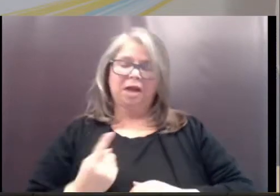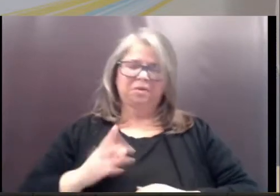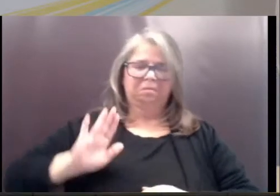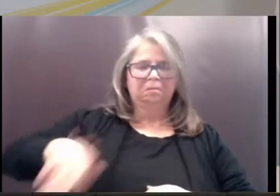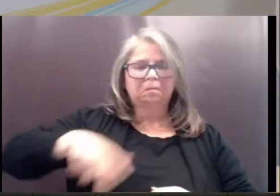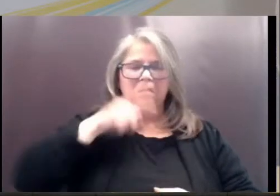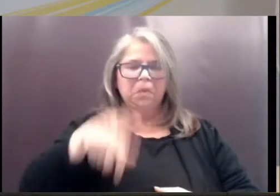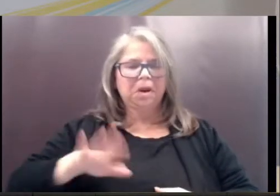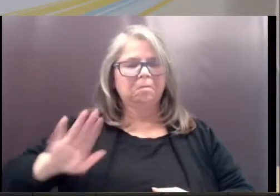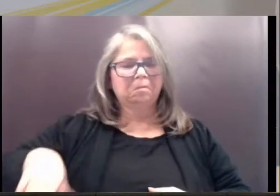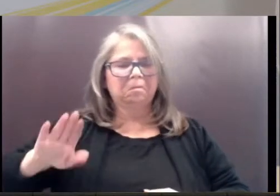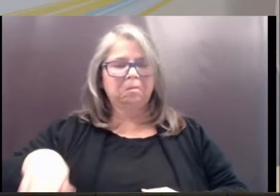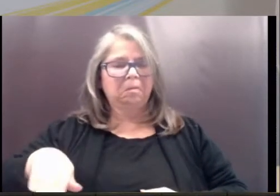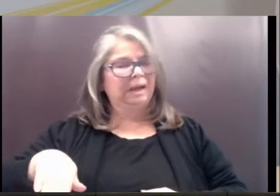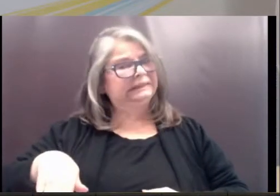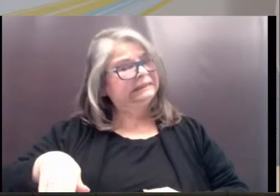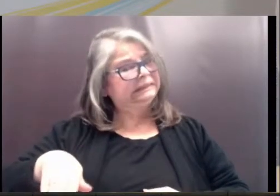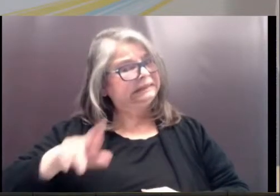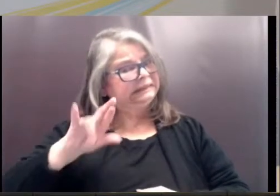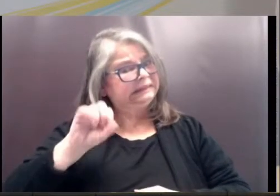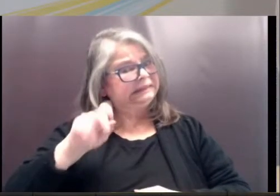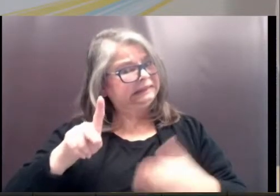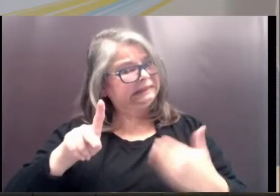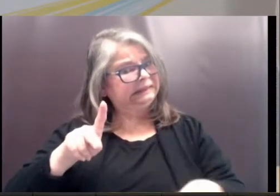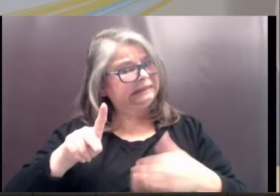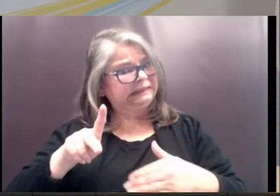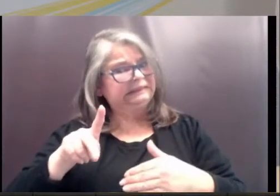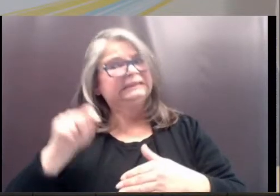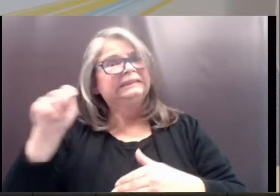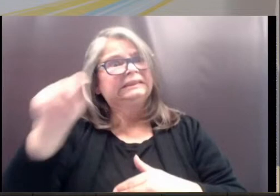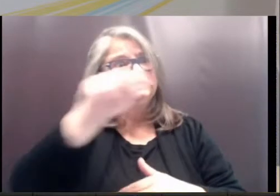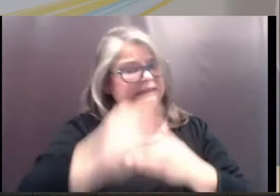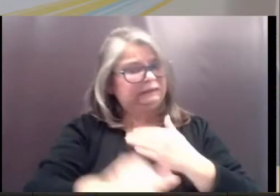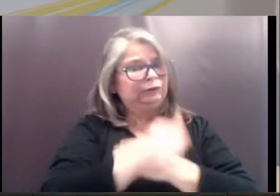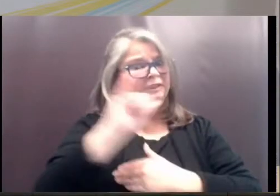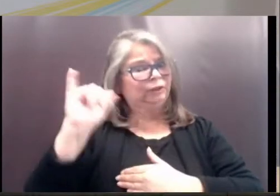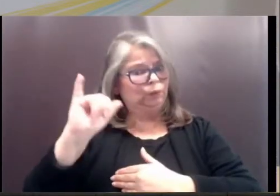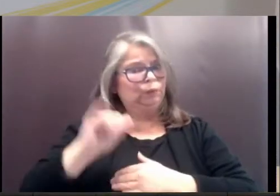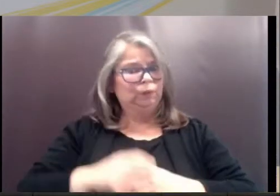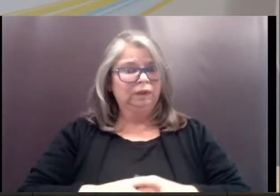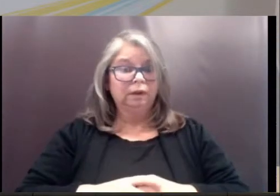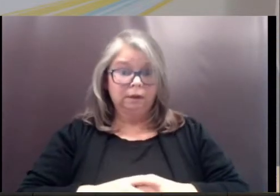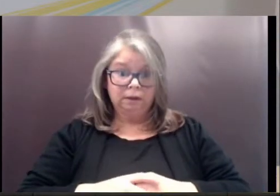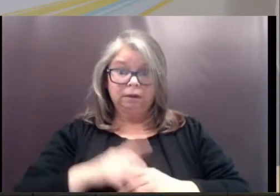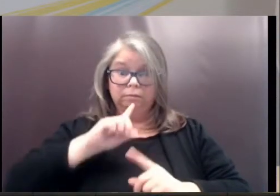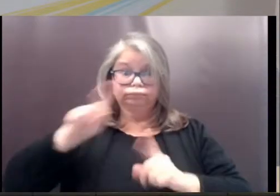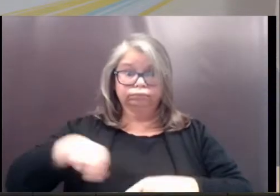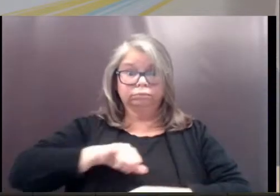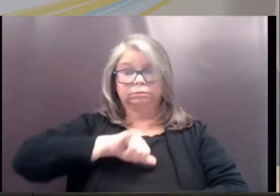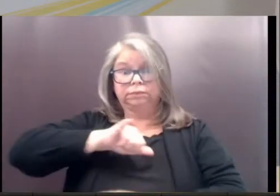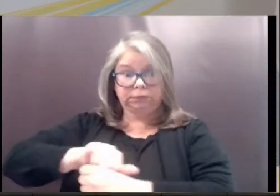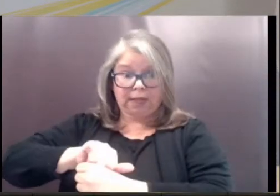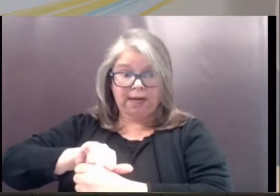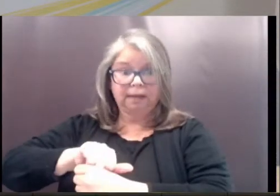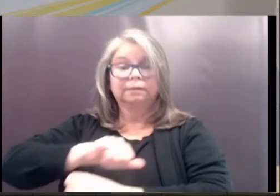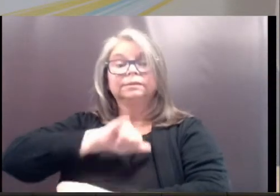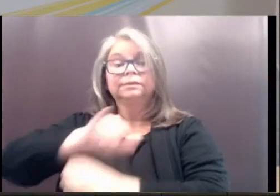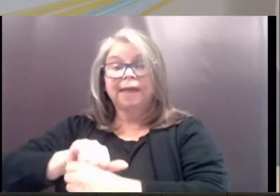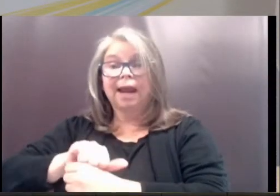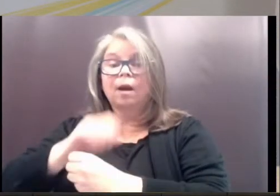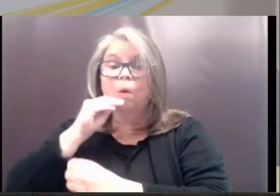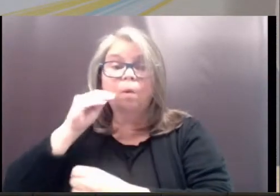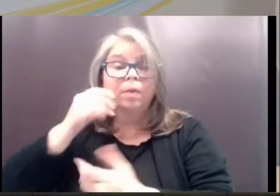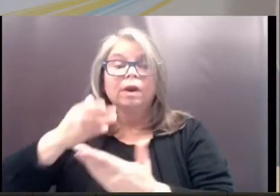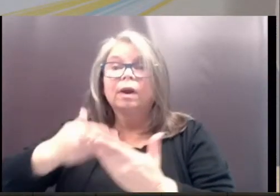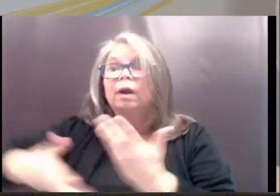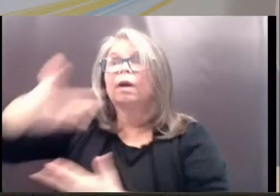risk. When advised to self-isolate, you are required to stay at home and limit contact with others. People returning to PEI